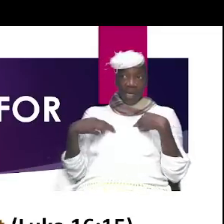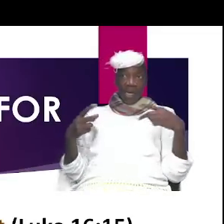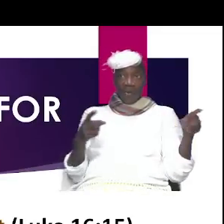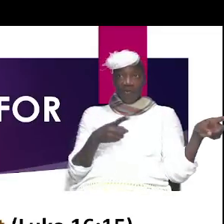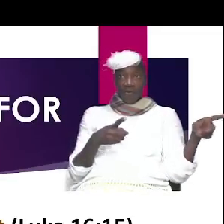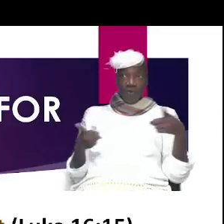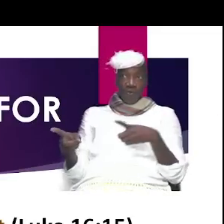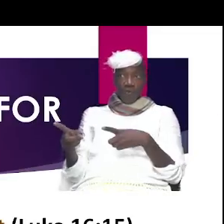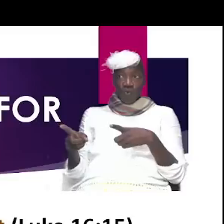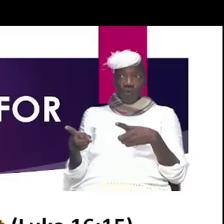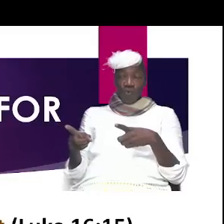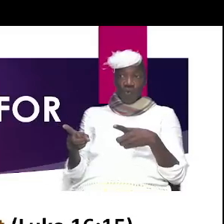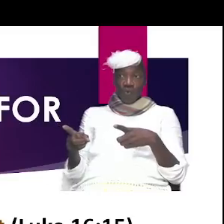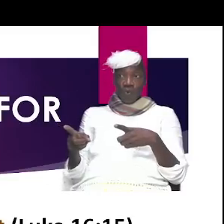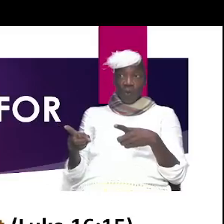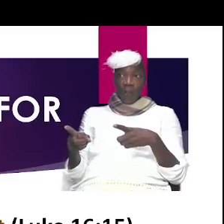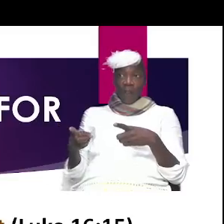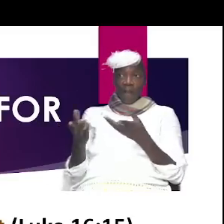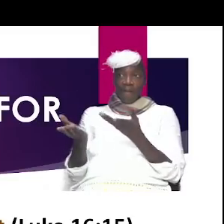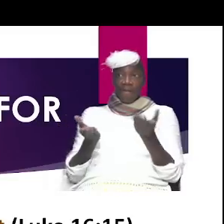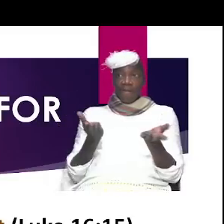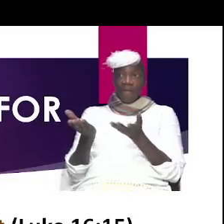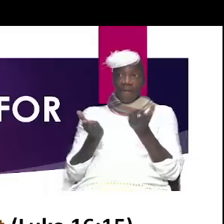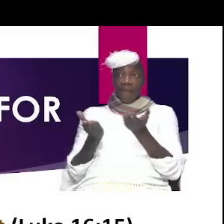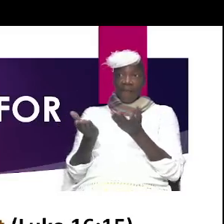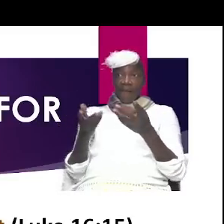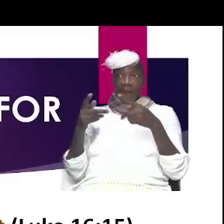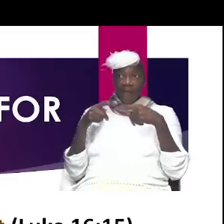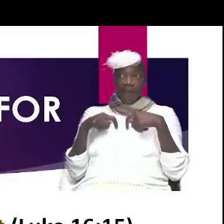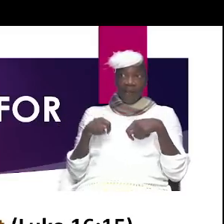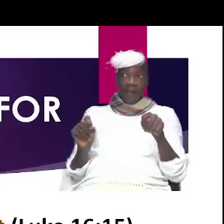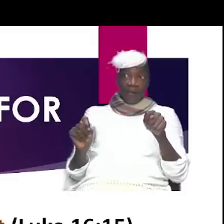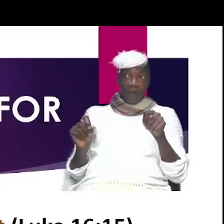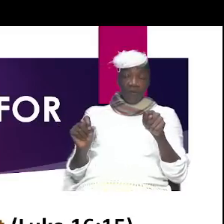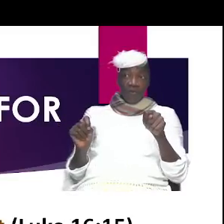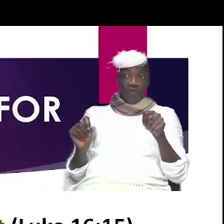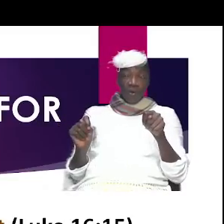you serve me and you try